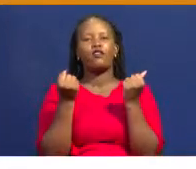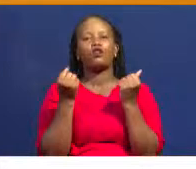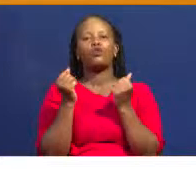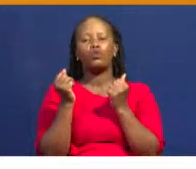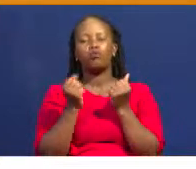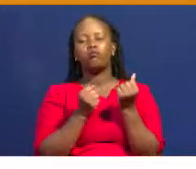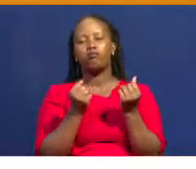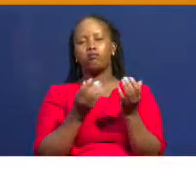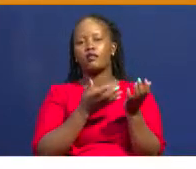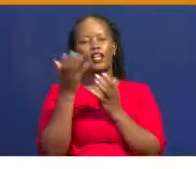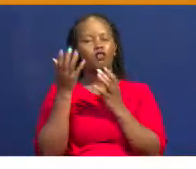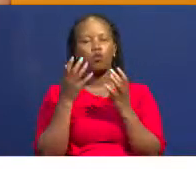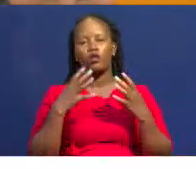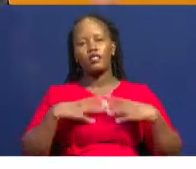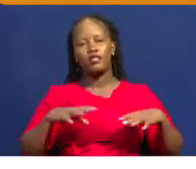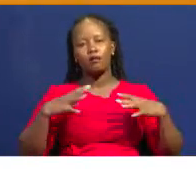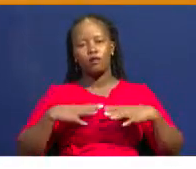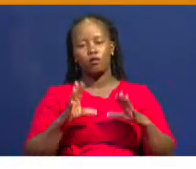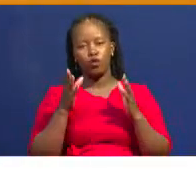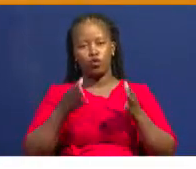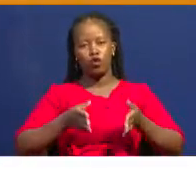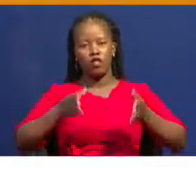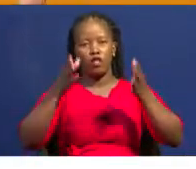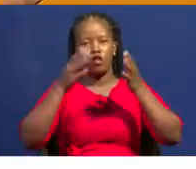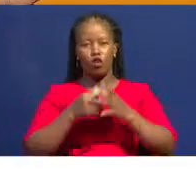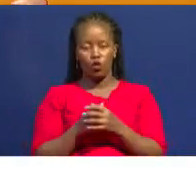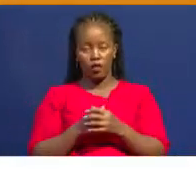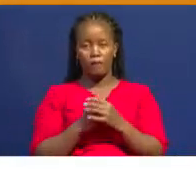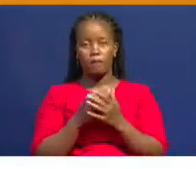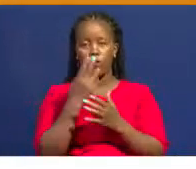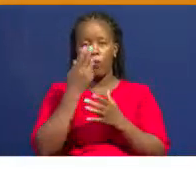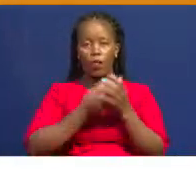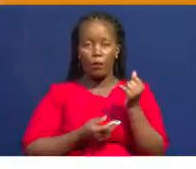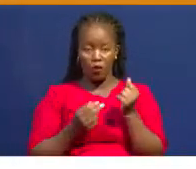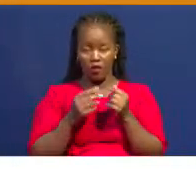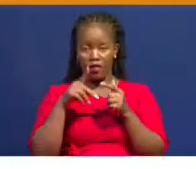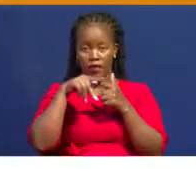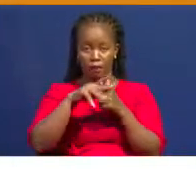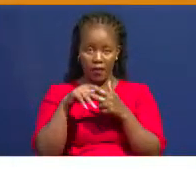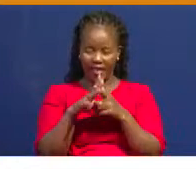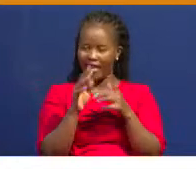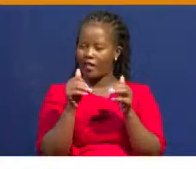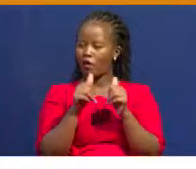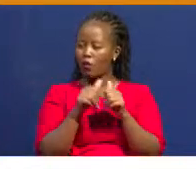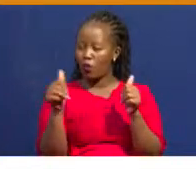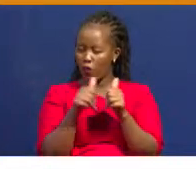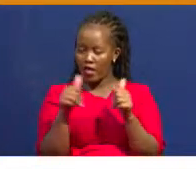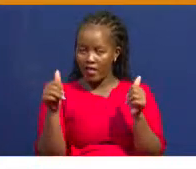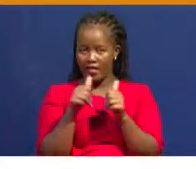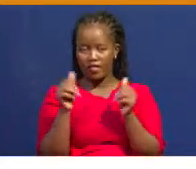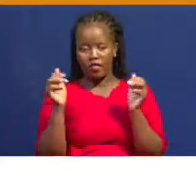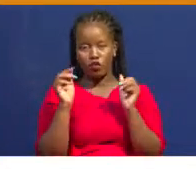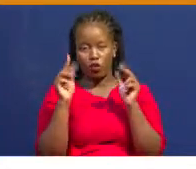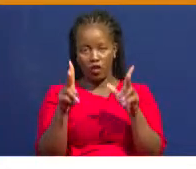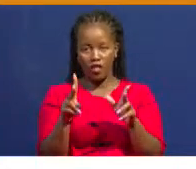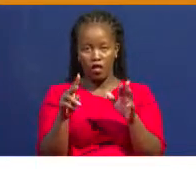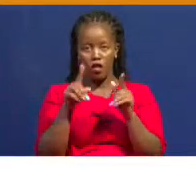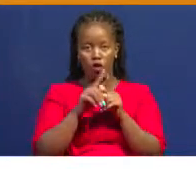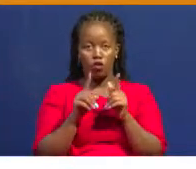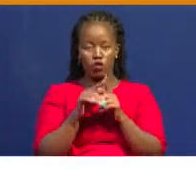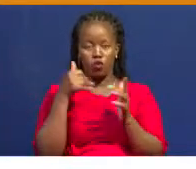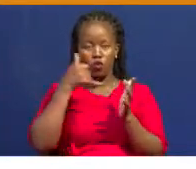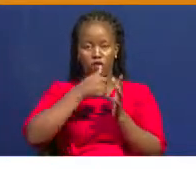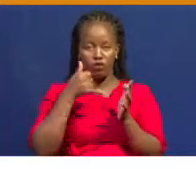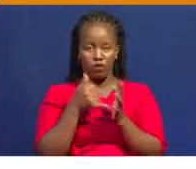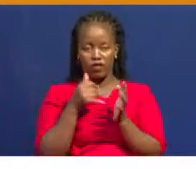transport people on the roads. Both, that is mechanical soundness and environmental in terms of